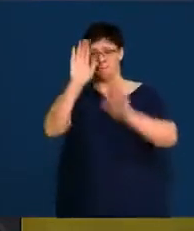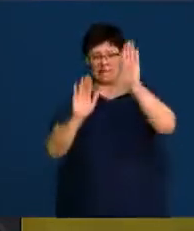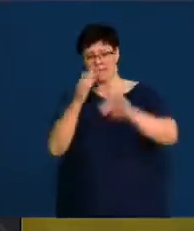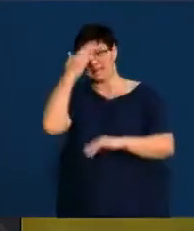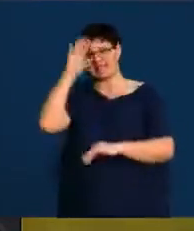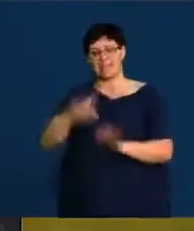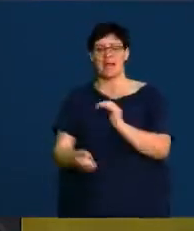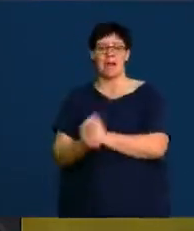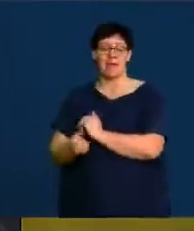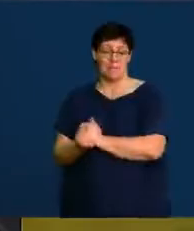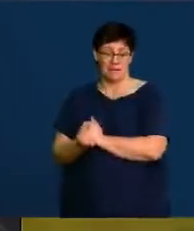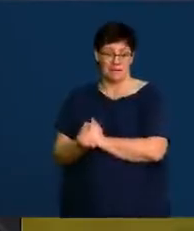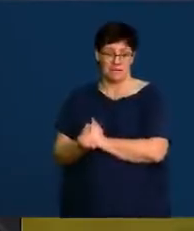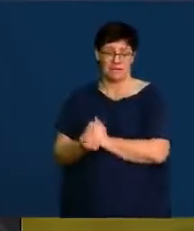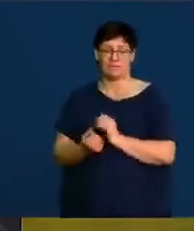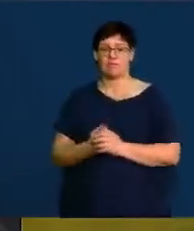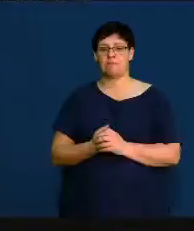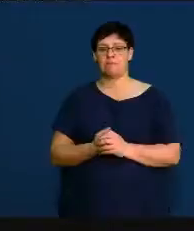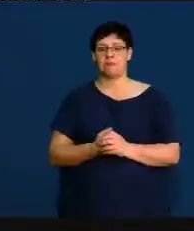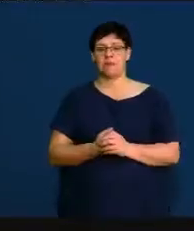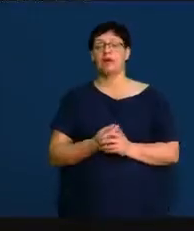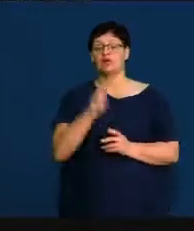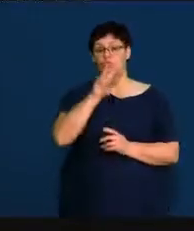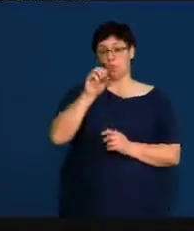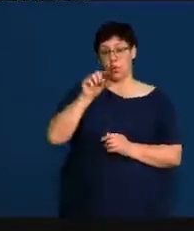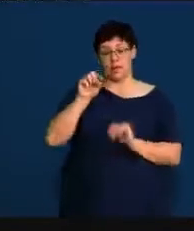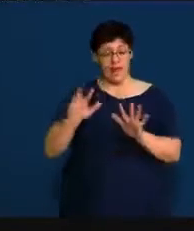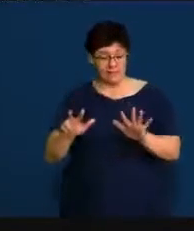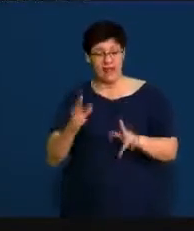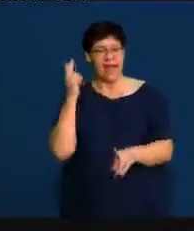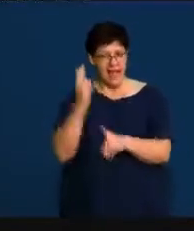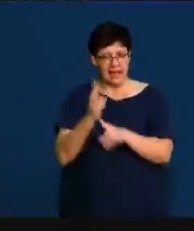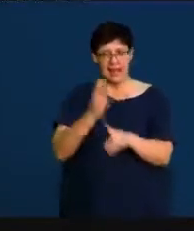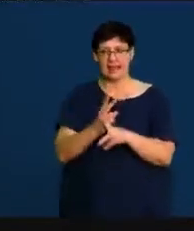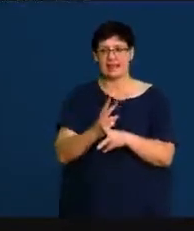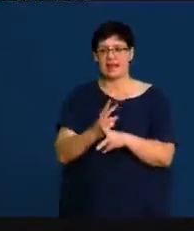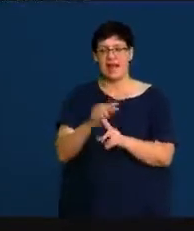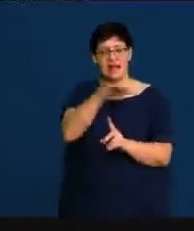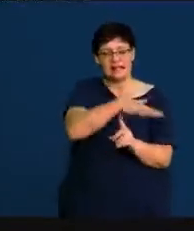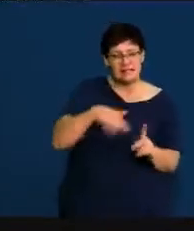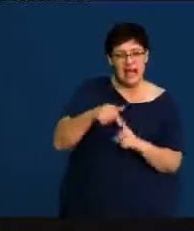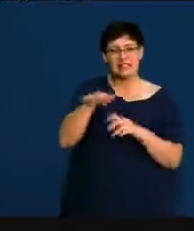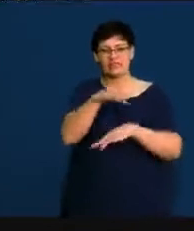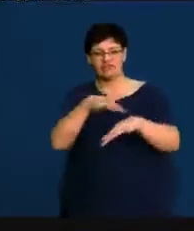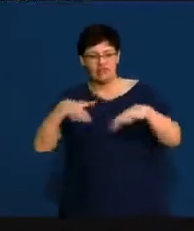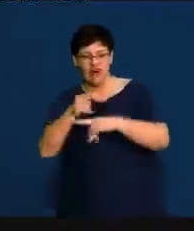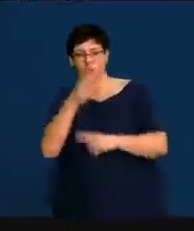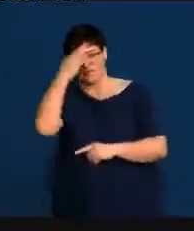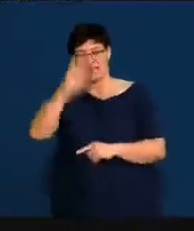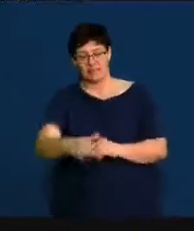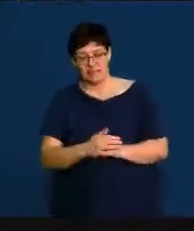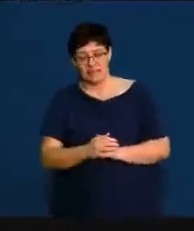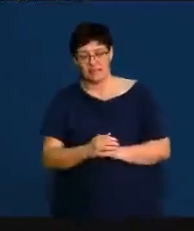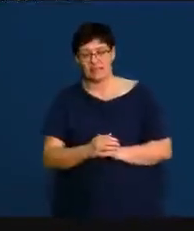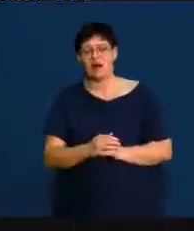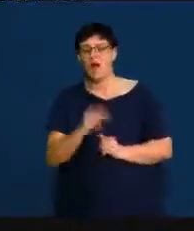settlement unfolds. So, look at 2018. Again, site and situation of settlements. Again, trying to